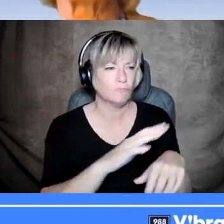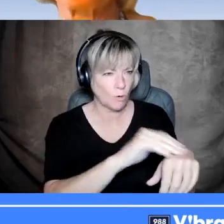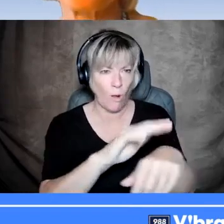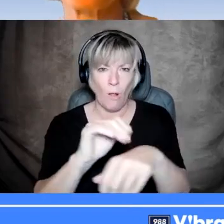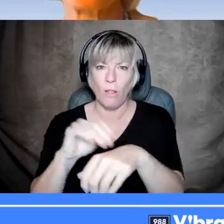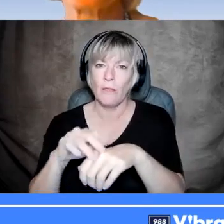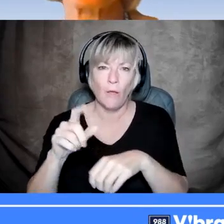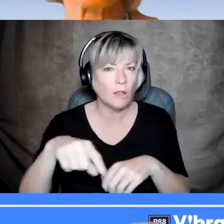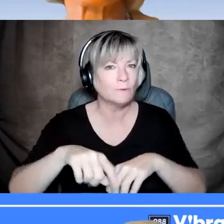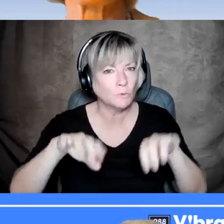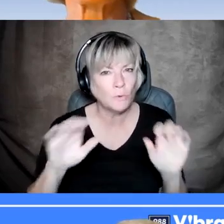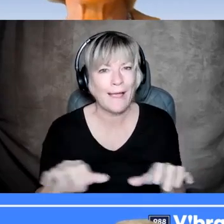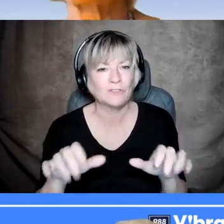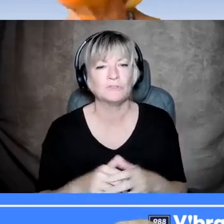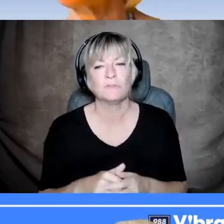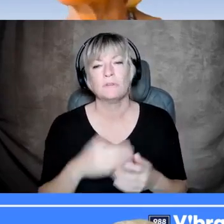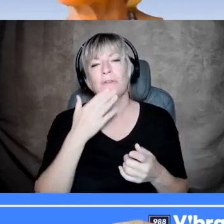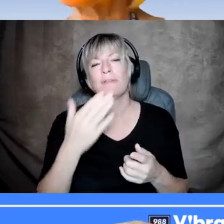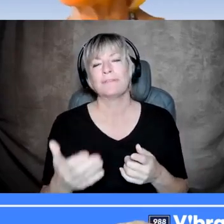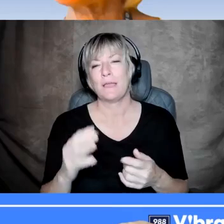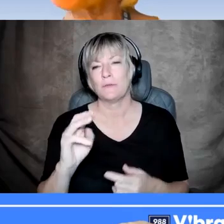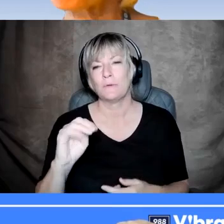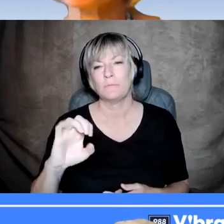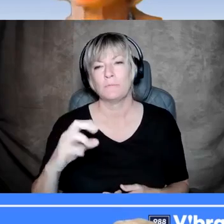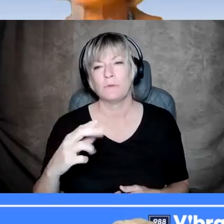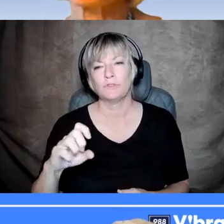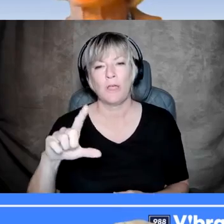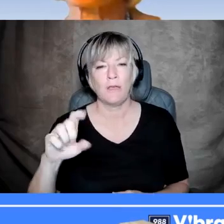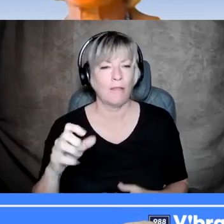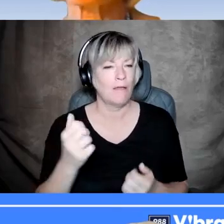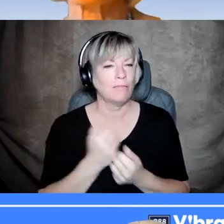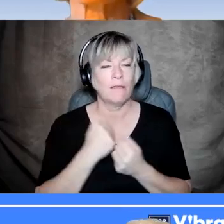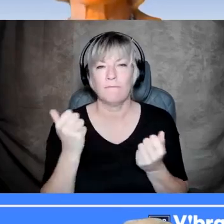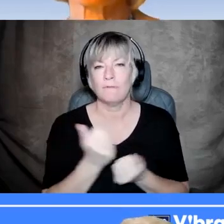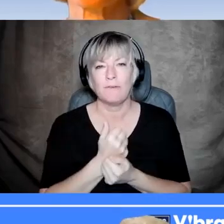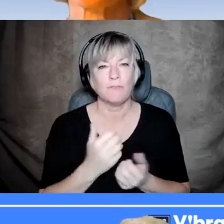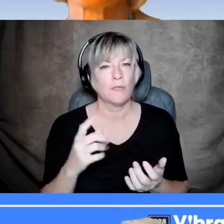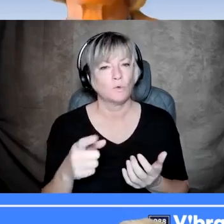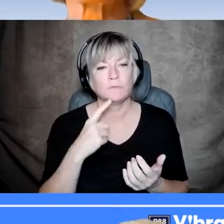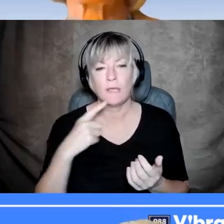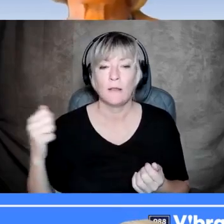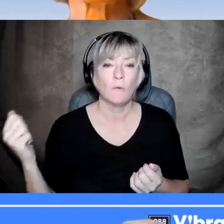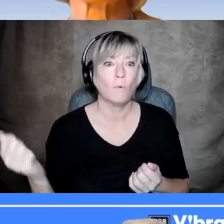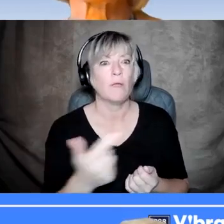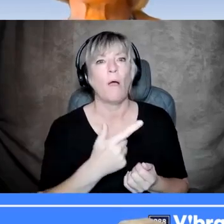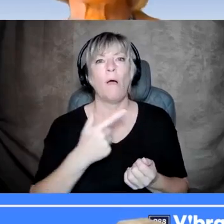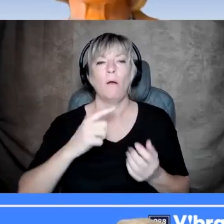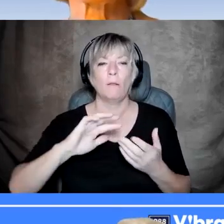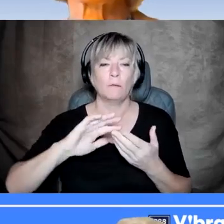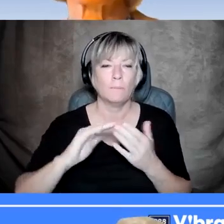action. Yes, thank you so much, Michelle. I love everything that you said in there, that we all can be community